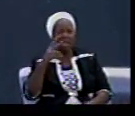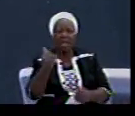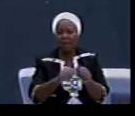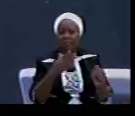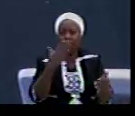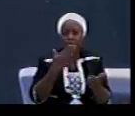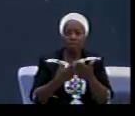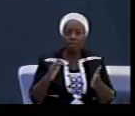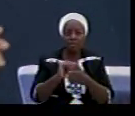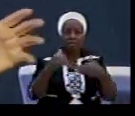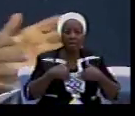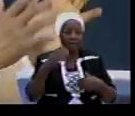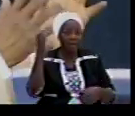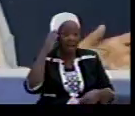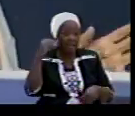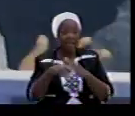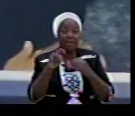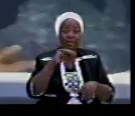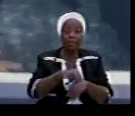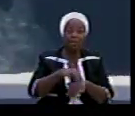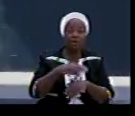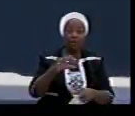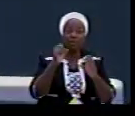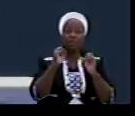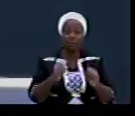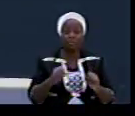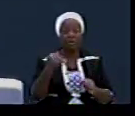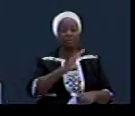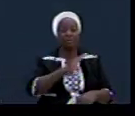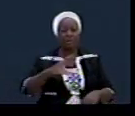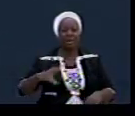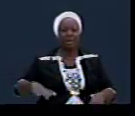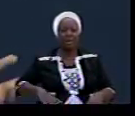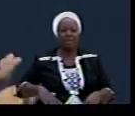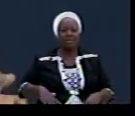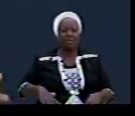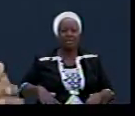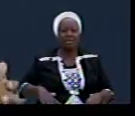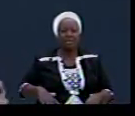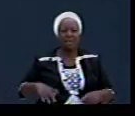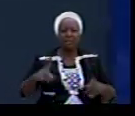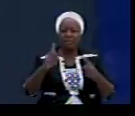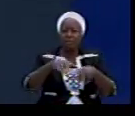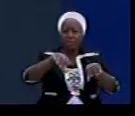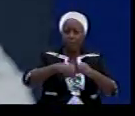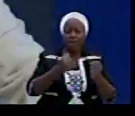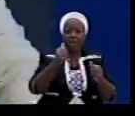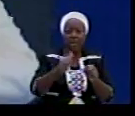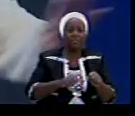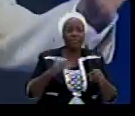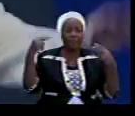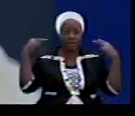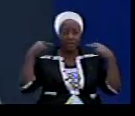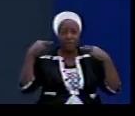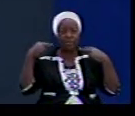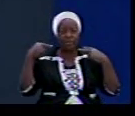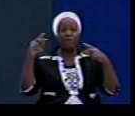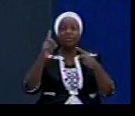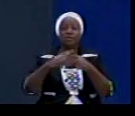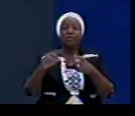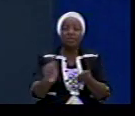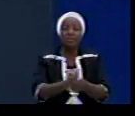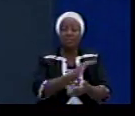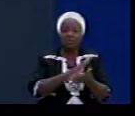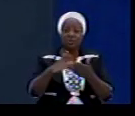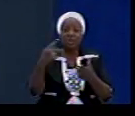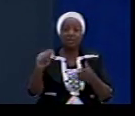heard in the message of the power of Christ to break every yoke, to destroy the works